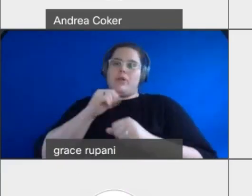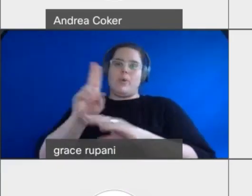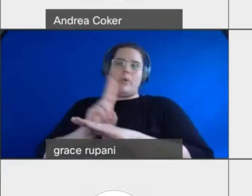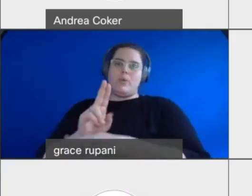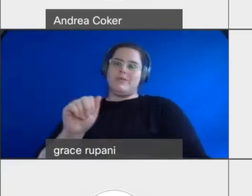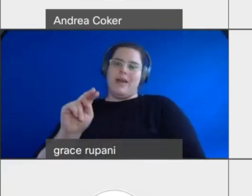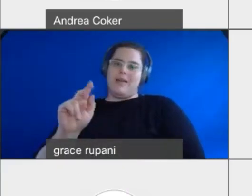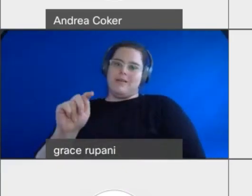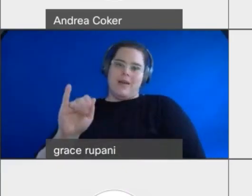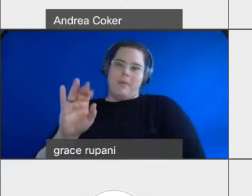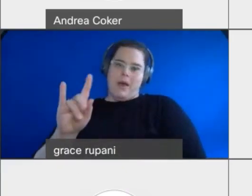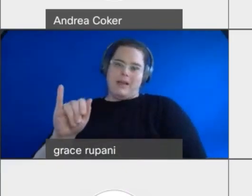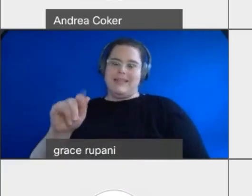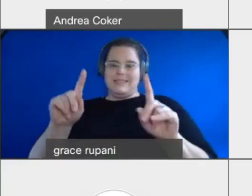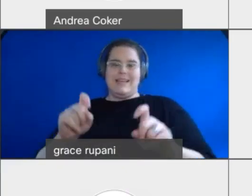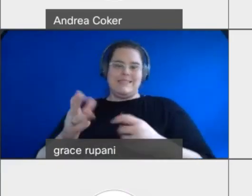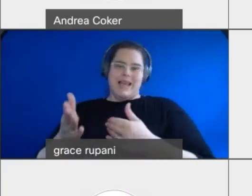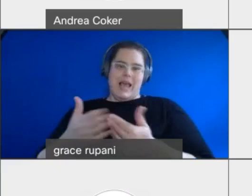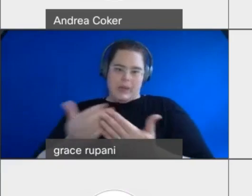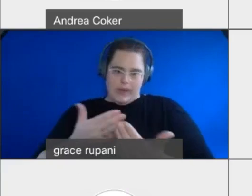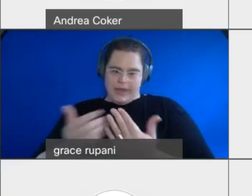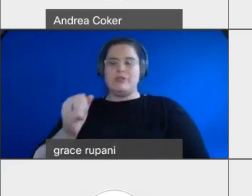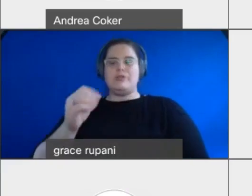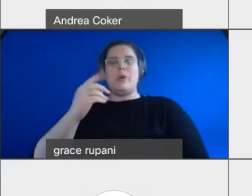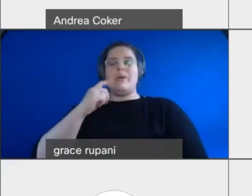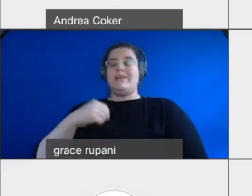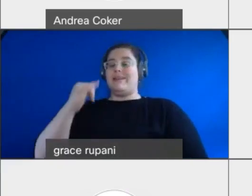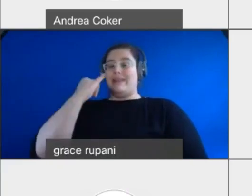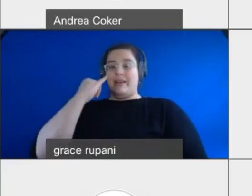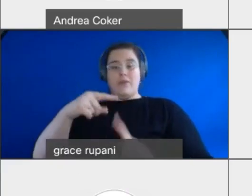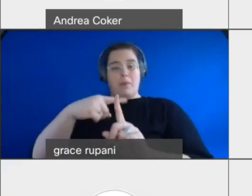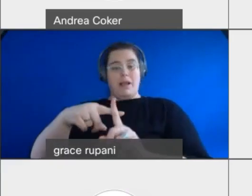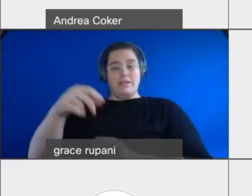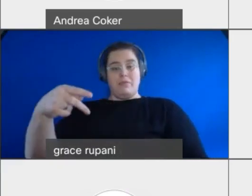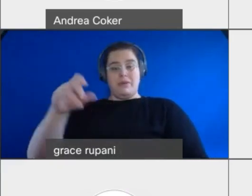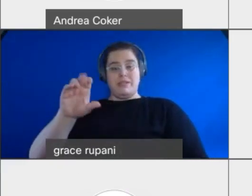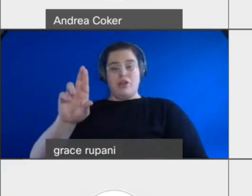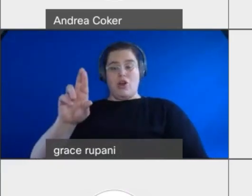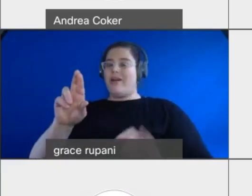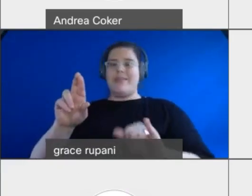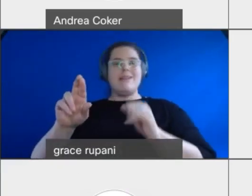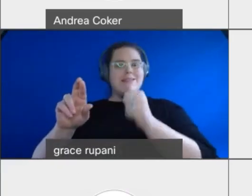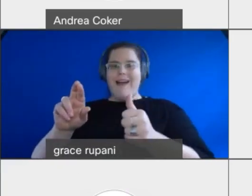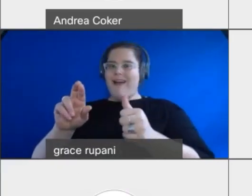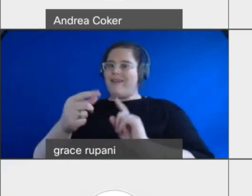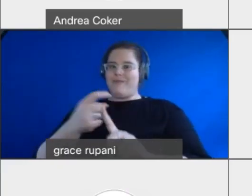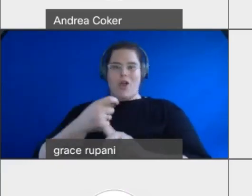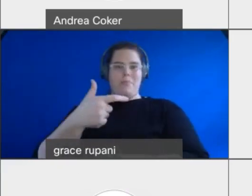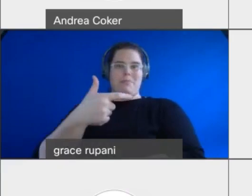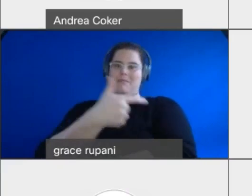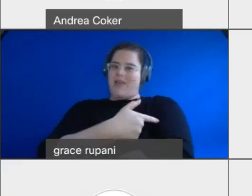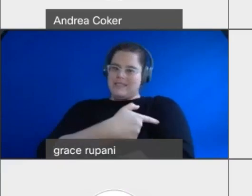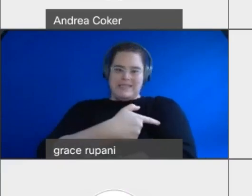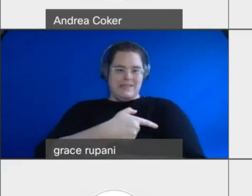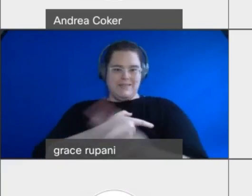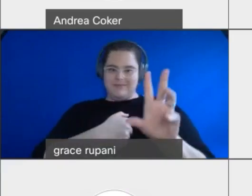infection. So if you are positive with a PCR test, that is not from your vaccine, that is from the COVID-19 virus.